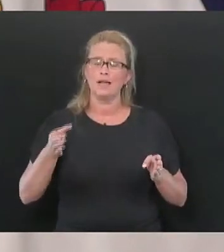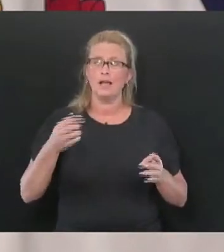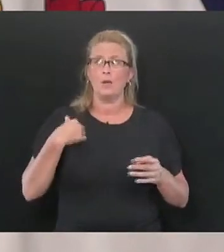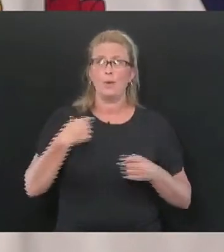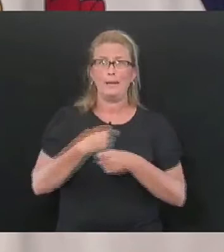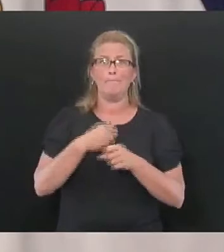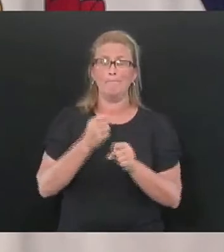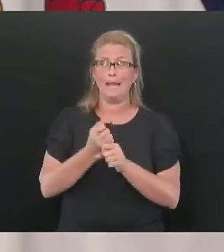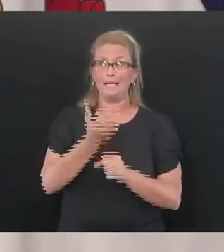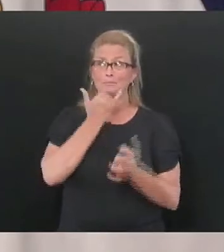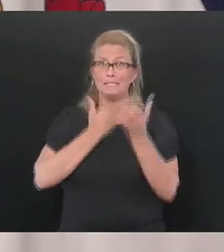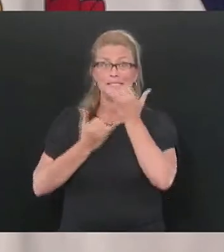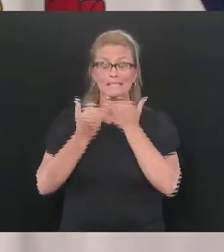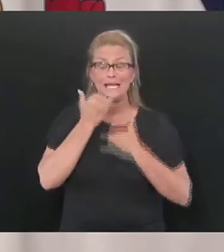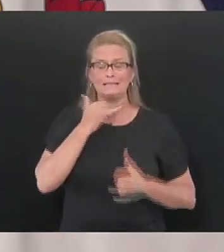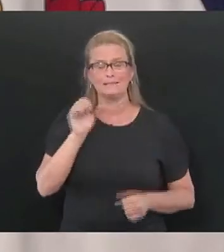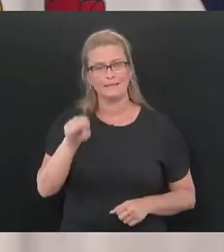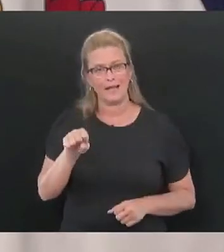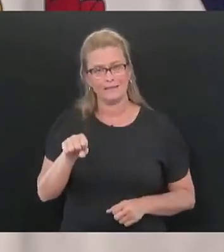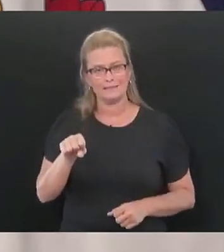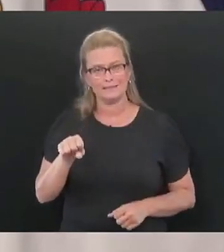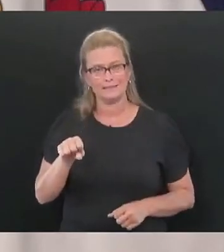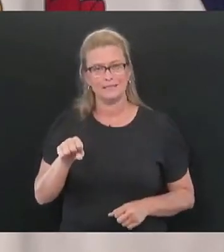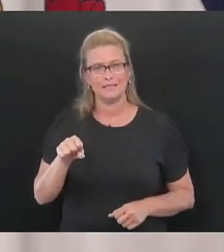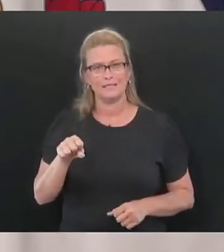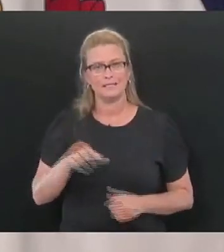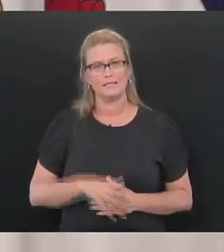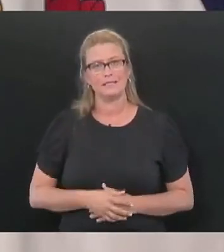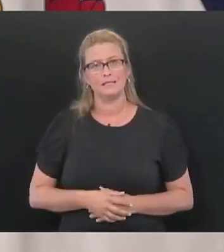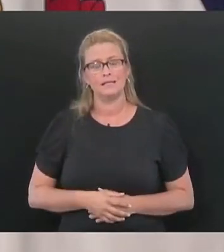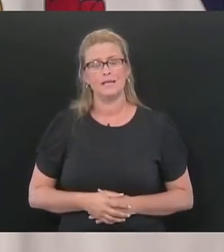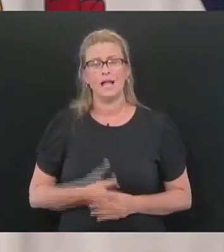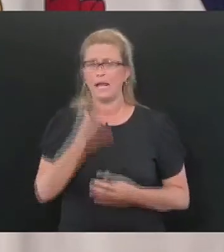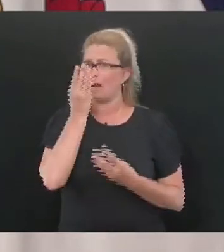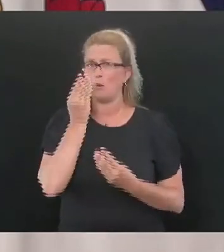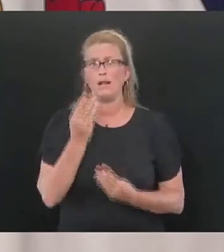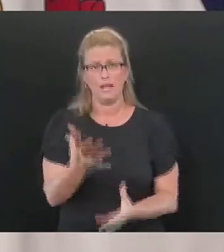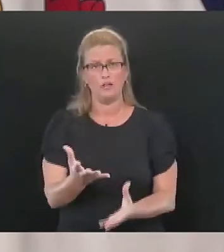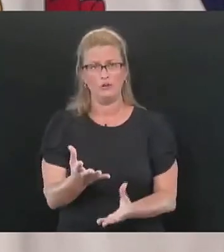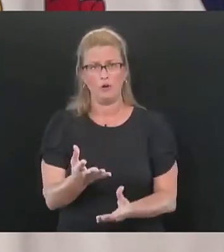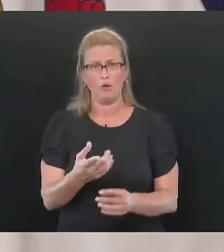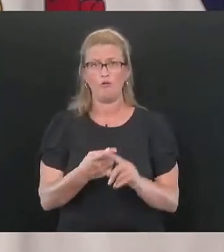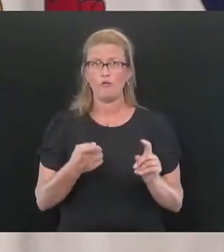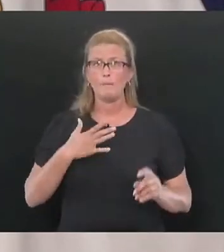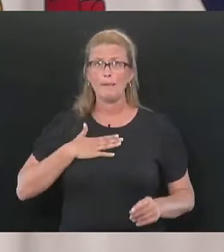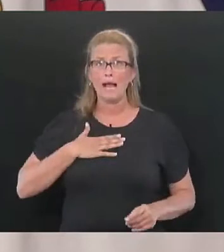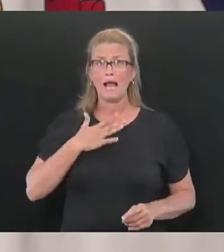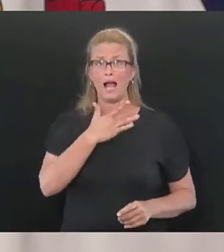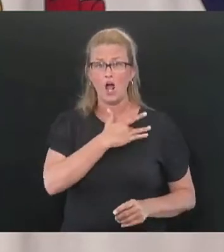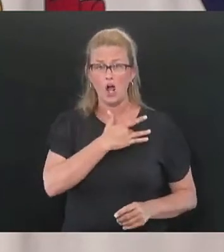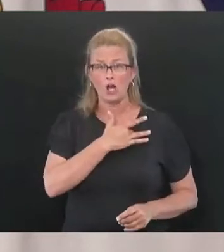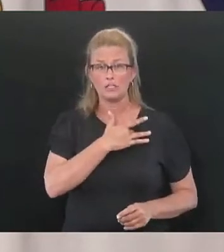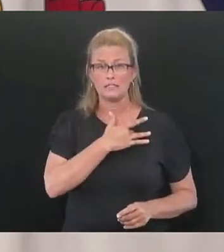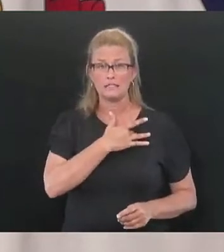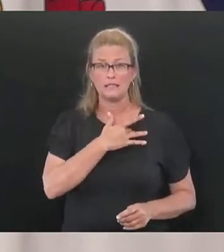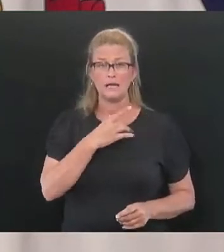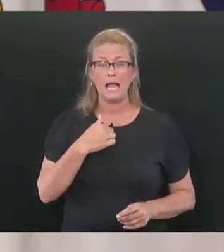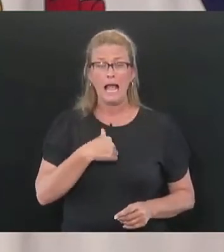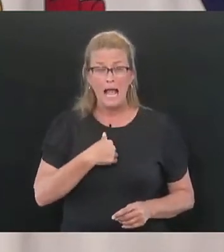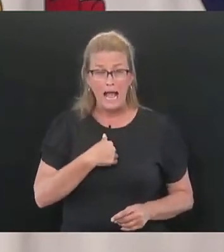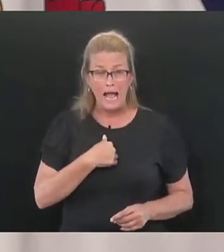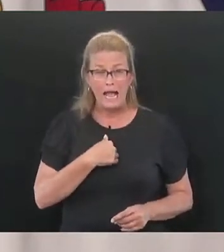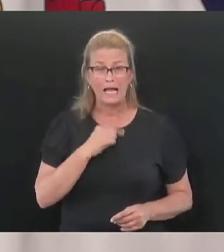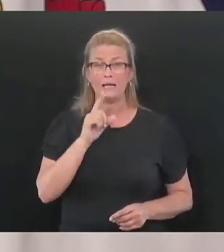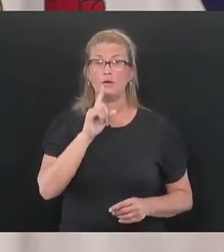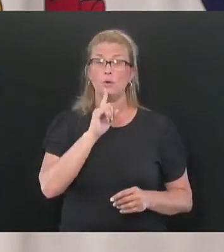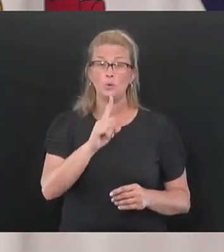can tell you just this from the very, very, very bottom of my heart. I care and I love all